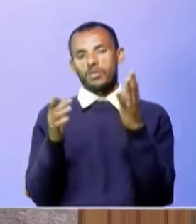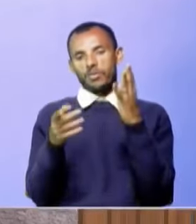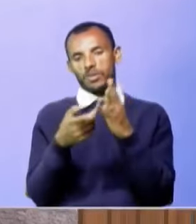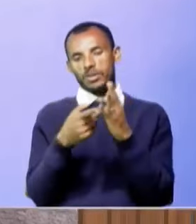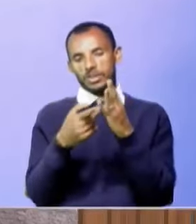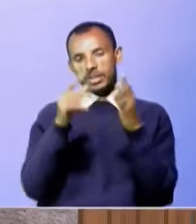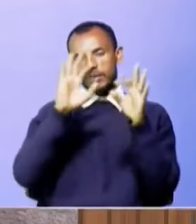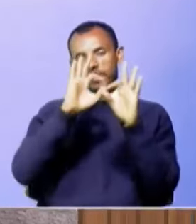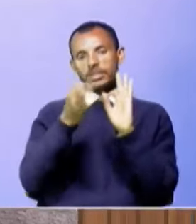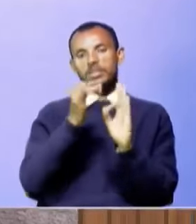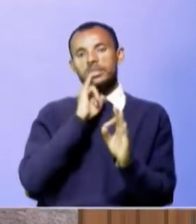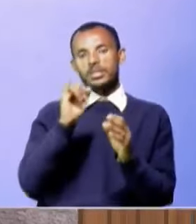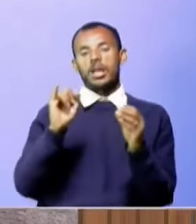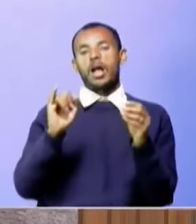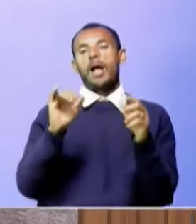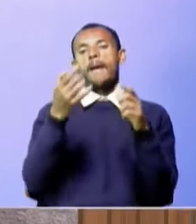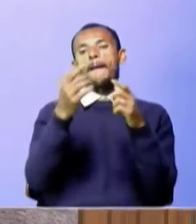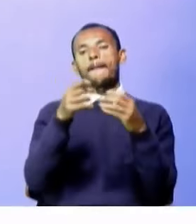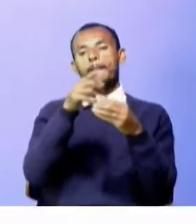is about,